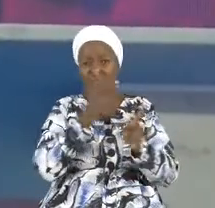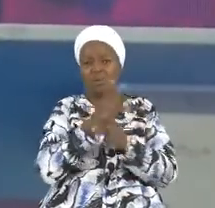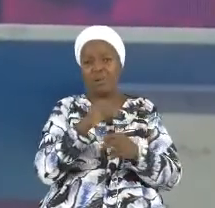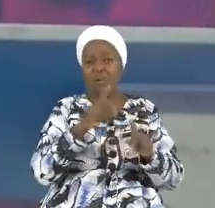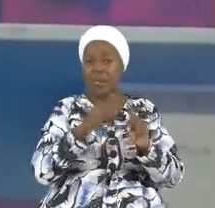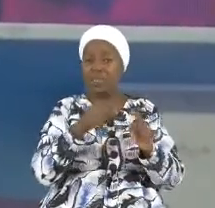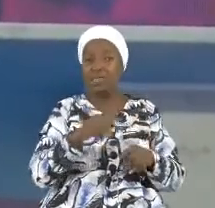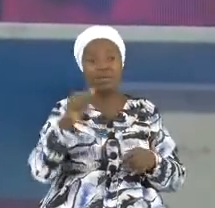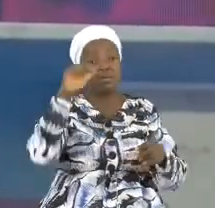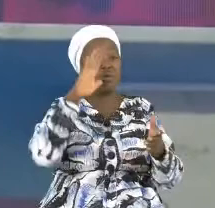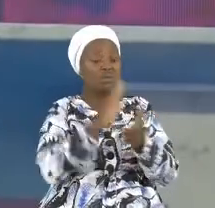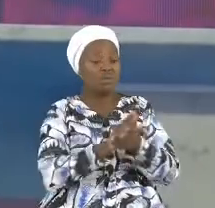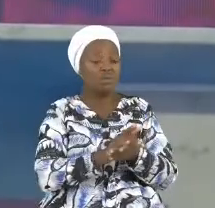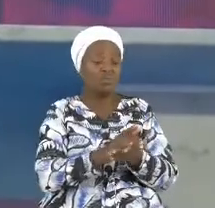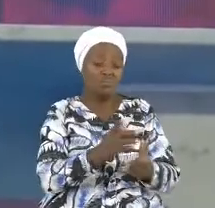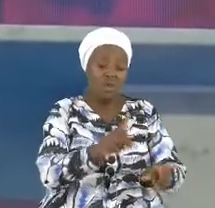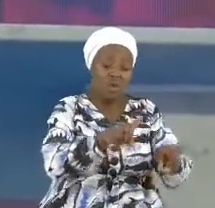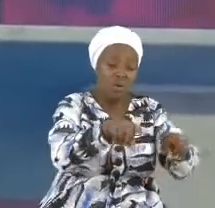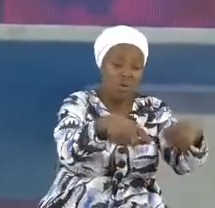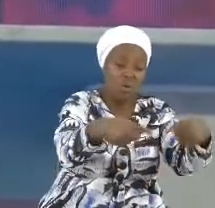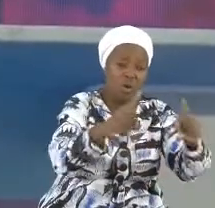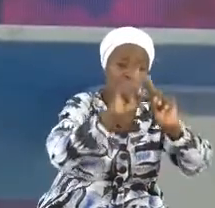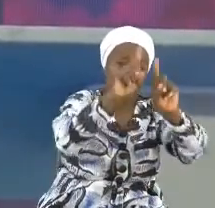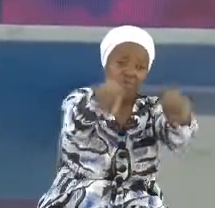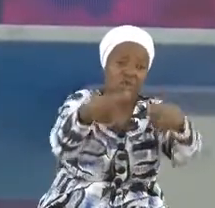husband has a challenge.